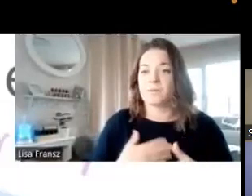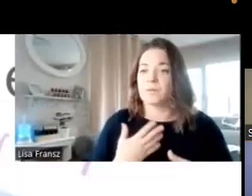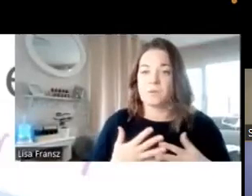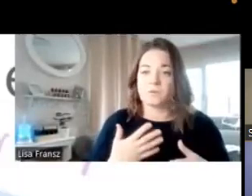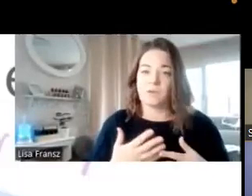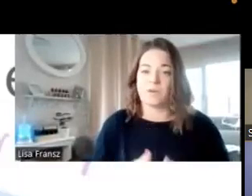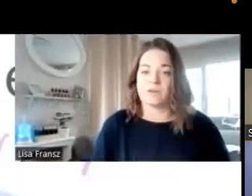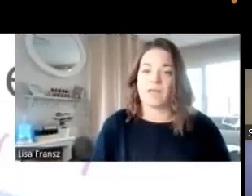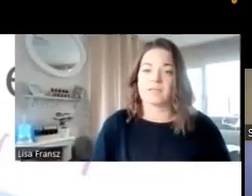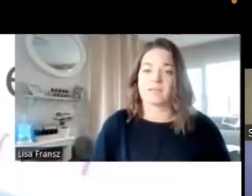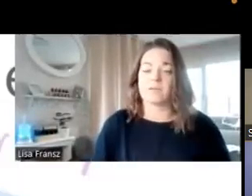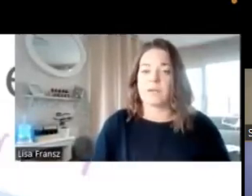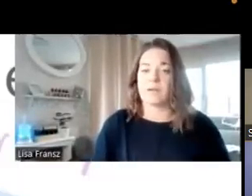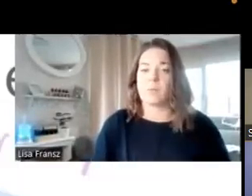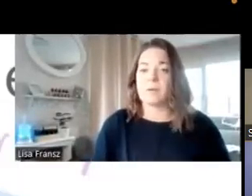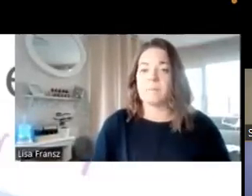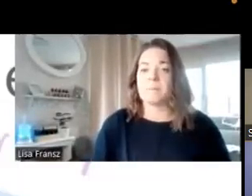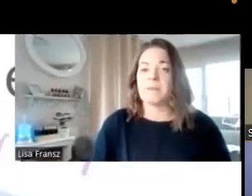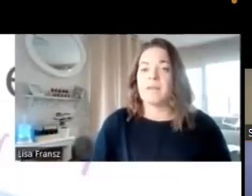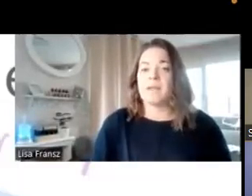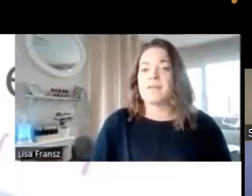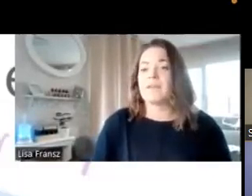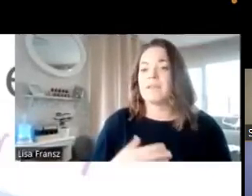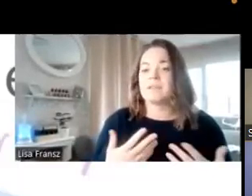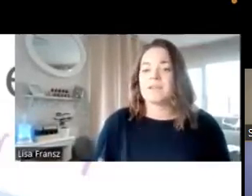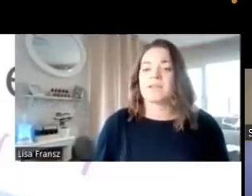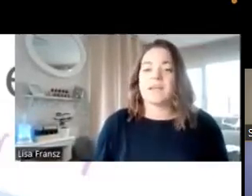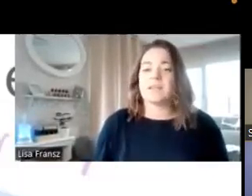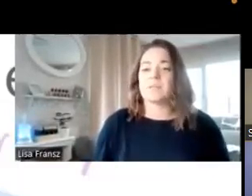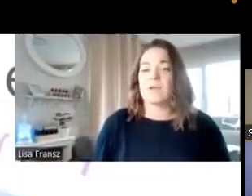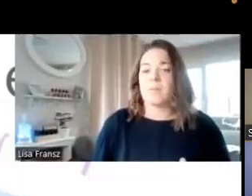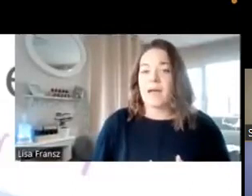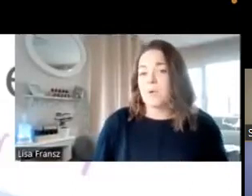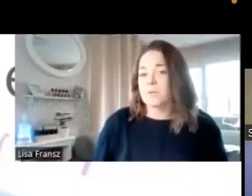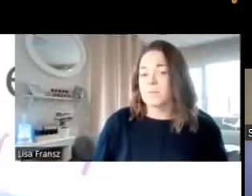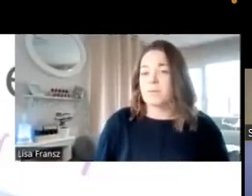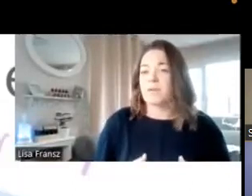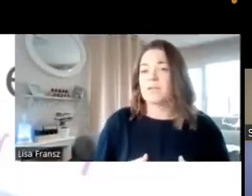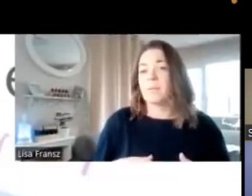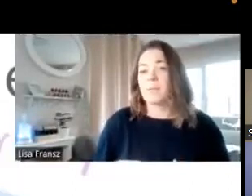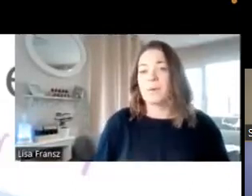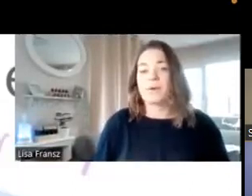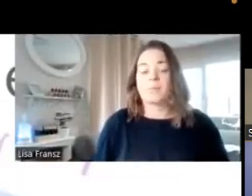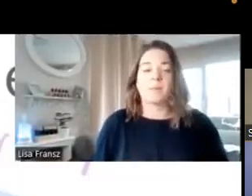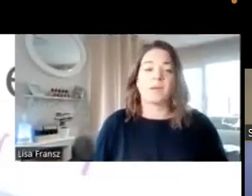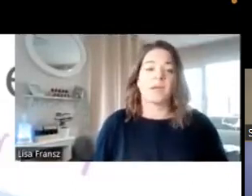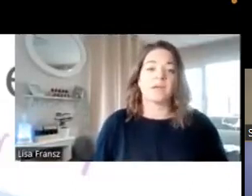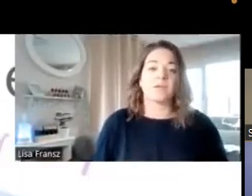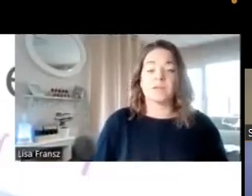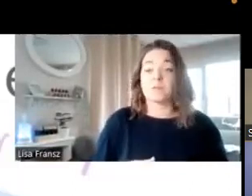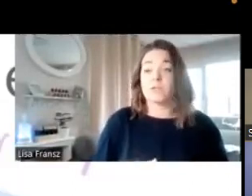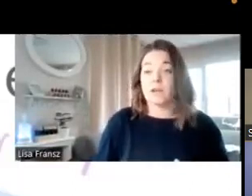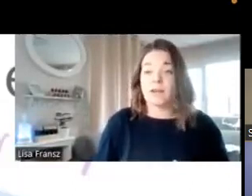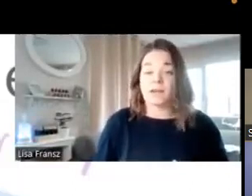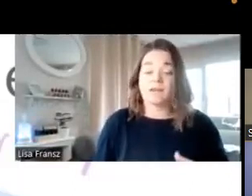afterwards as well, the oils that you find relaxing, is all going to help. And then things like just taking some time out, maybe reading a book,